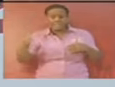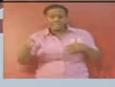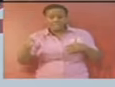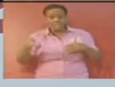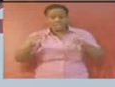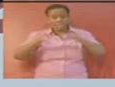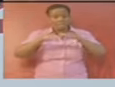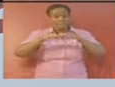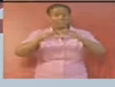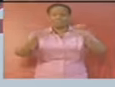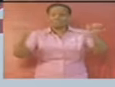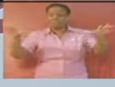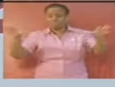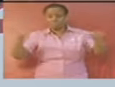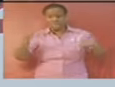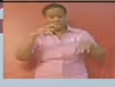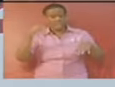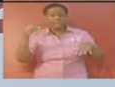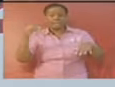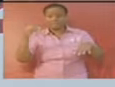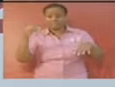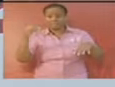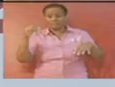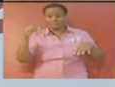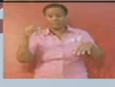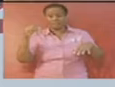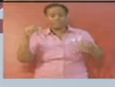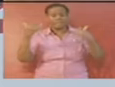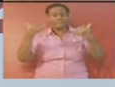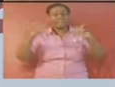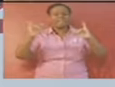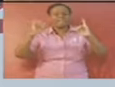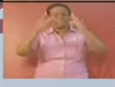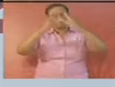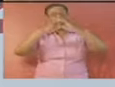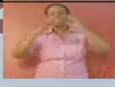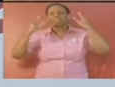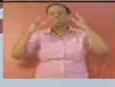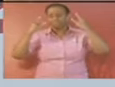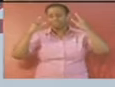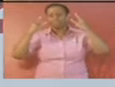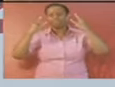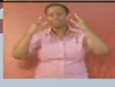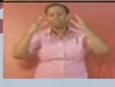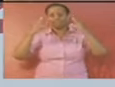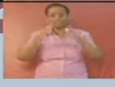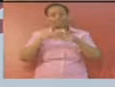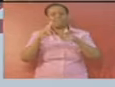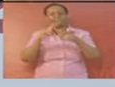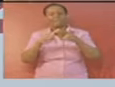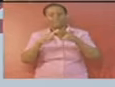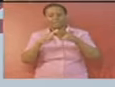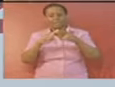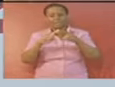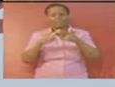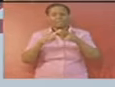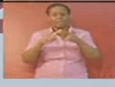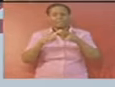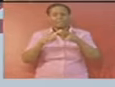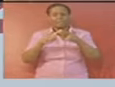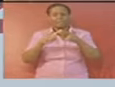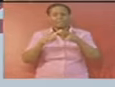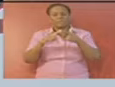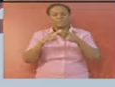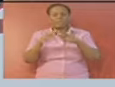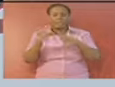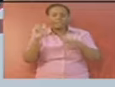of contracting the the virus here is very low. And that is why we are comfortable